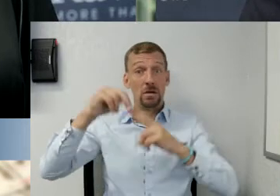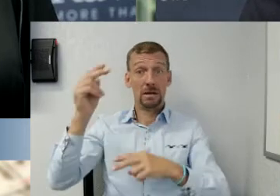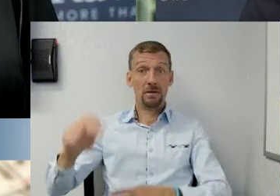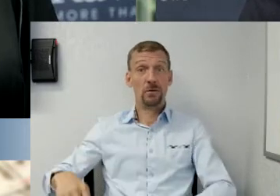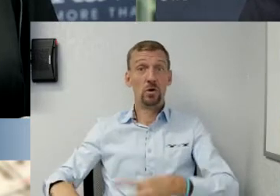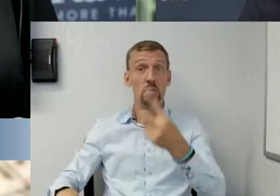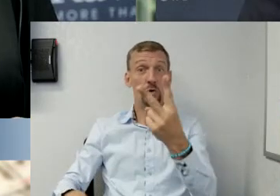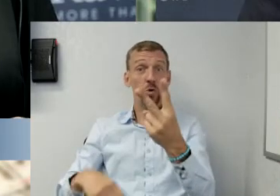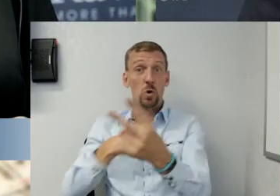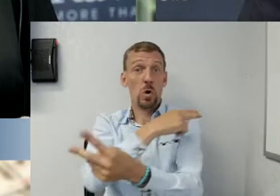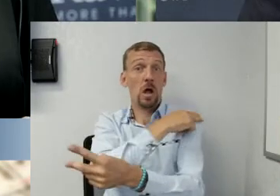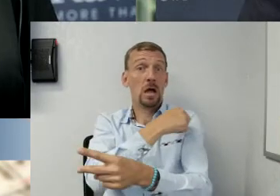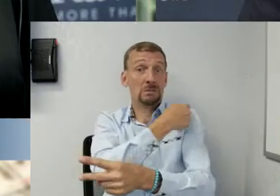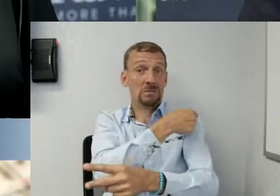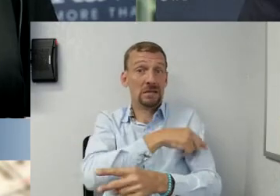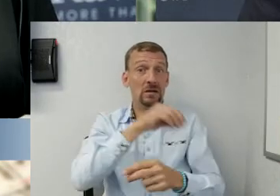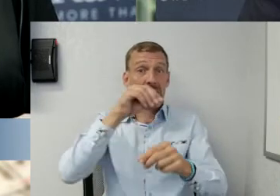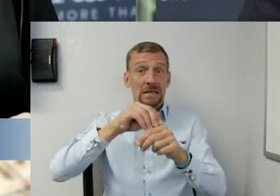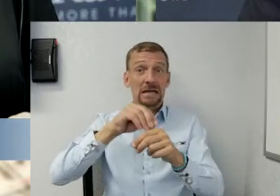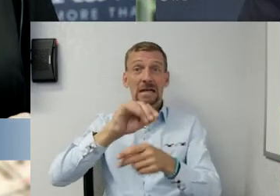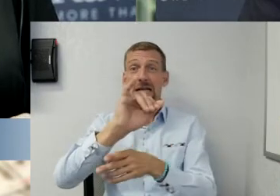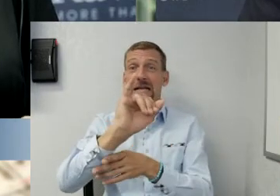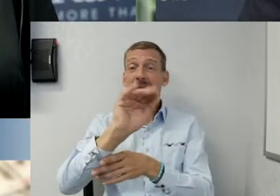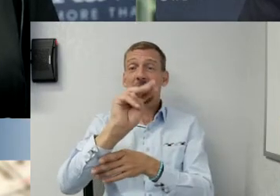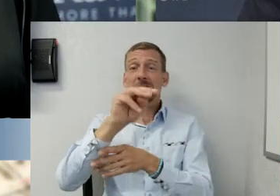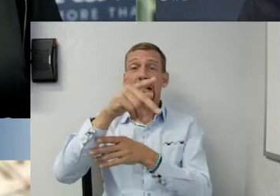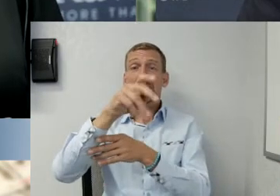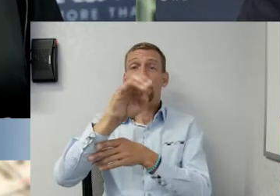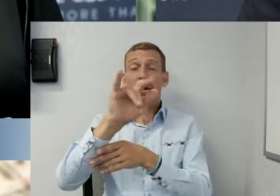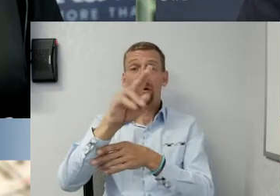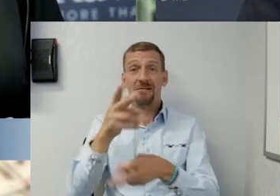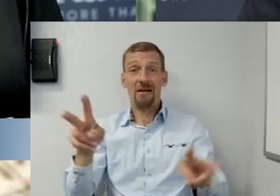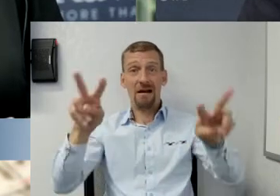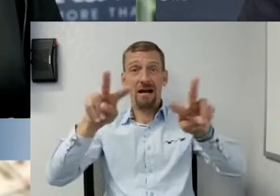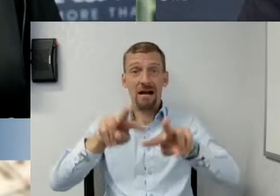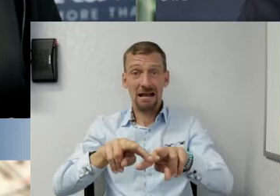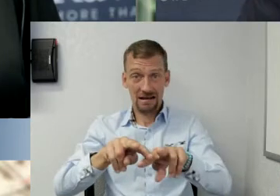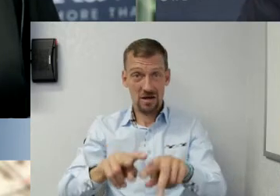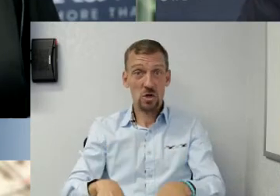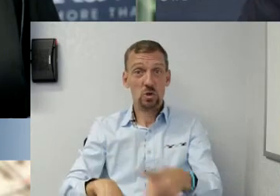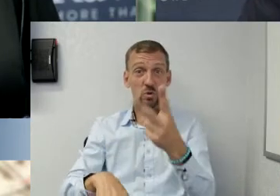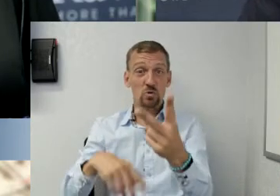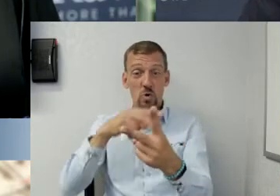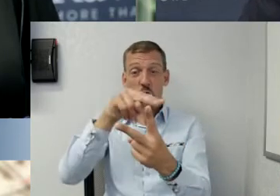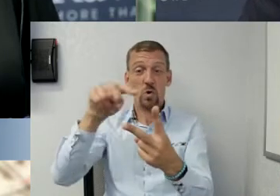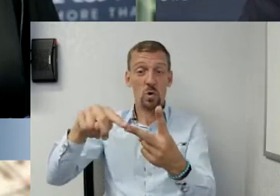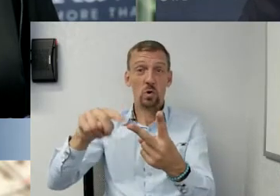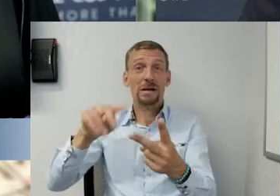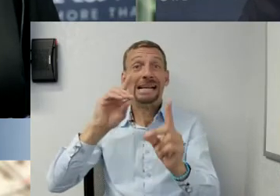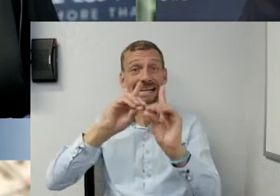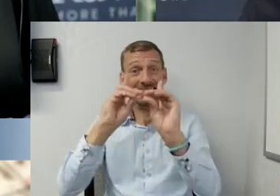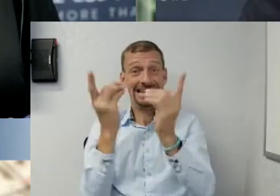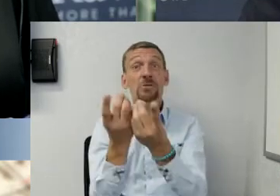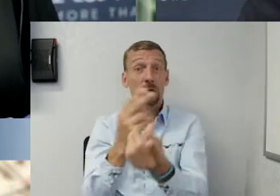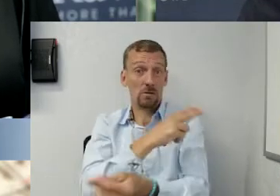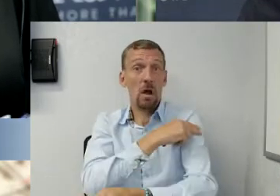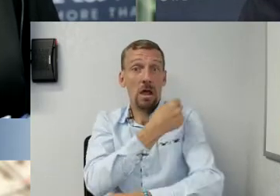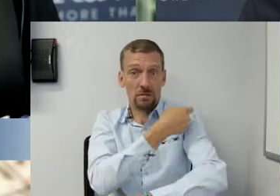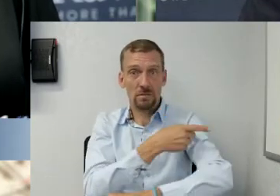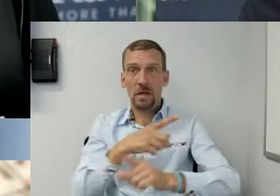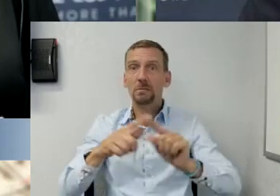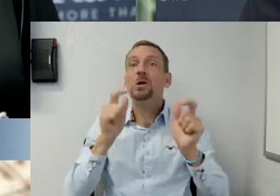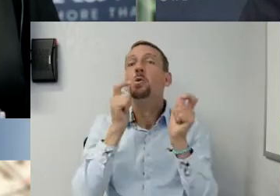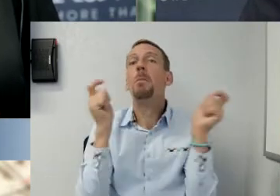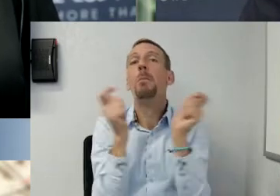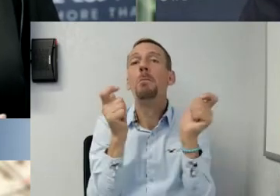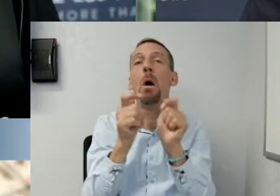hospitals down there kind of in the Imperial Valley, El Centro and Pioneers Memorial Hospital. They're both district hospitals, but much